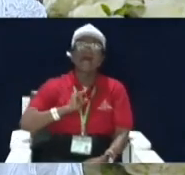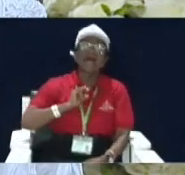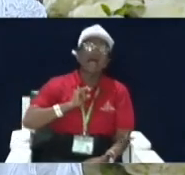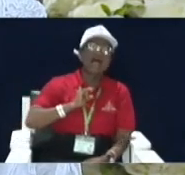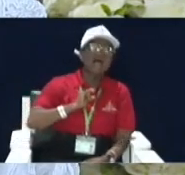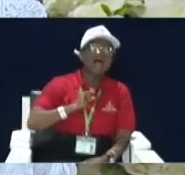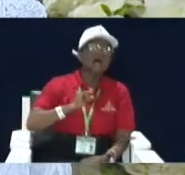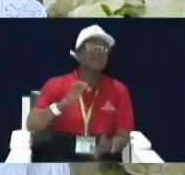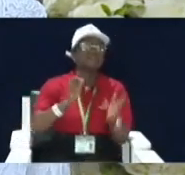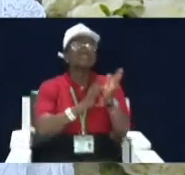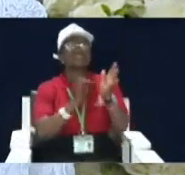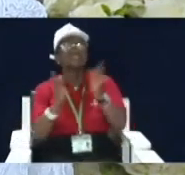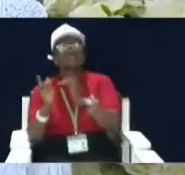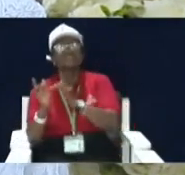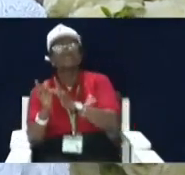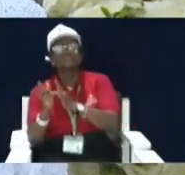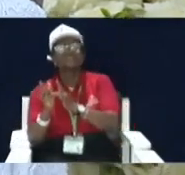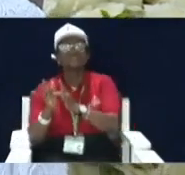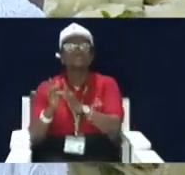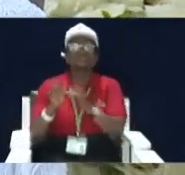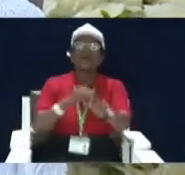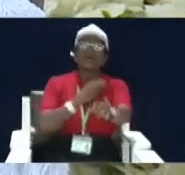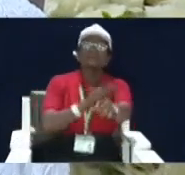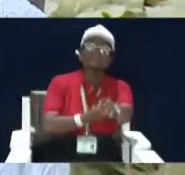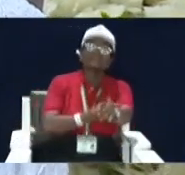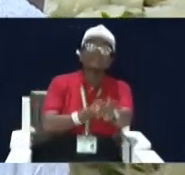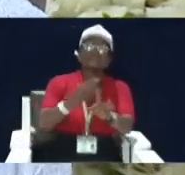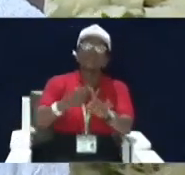everlasting. Jesus, my King, from